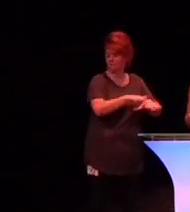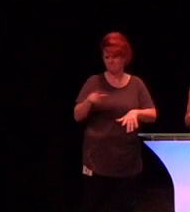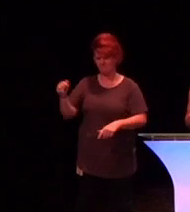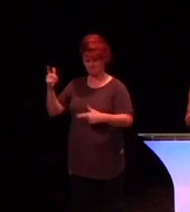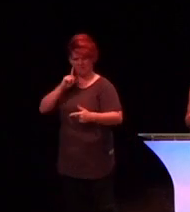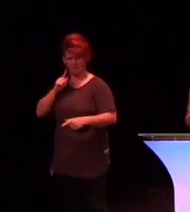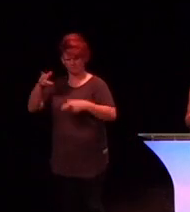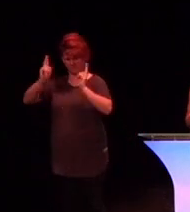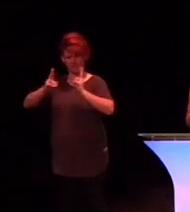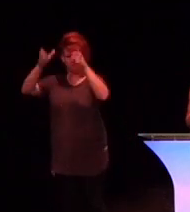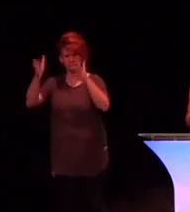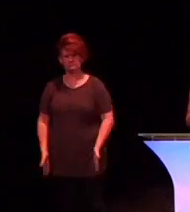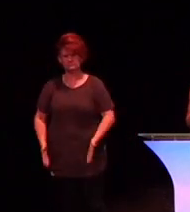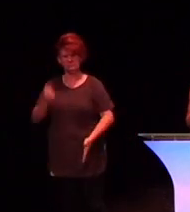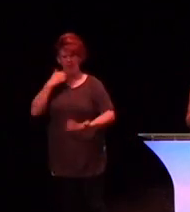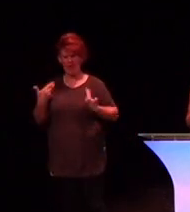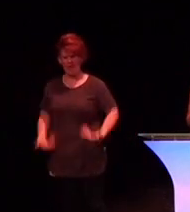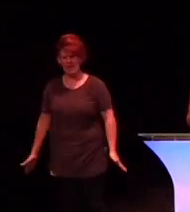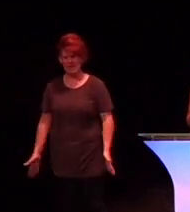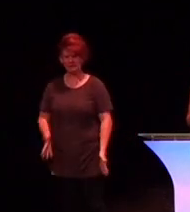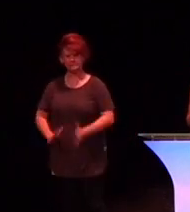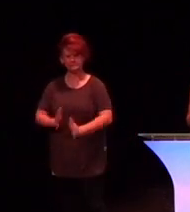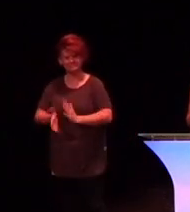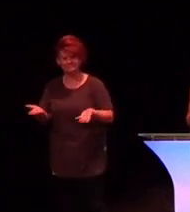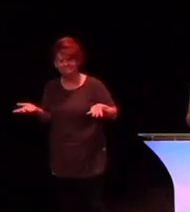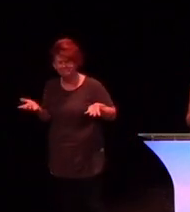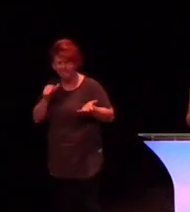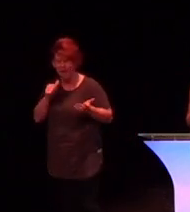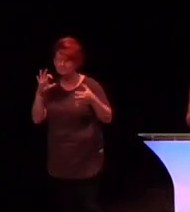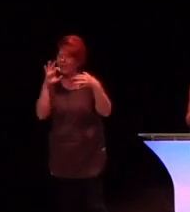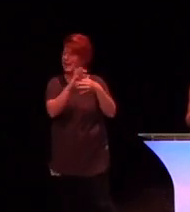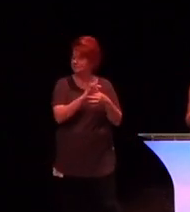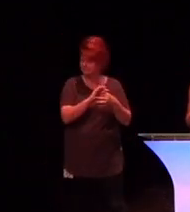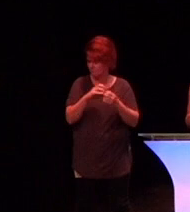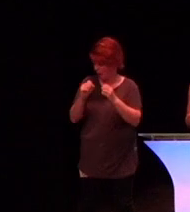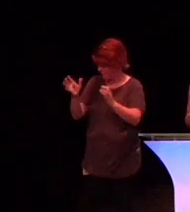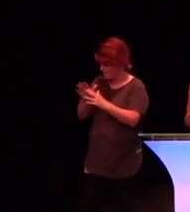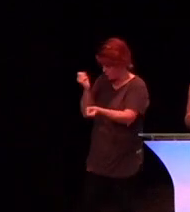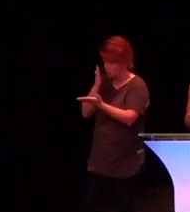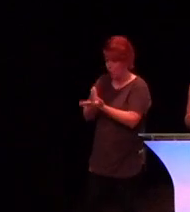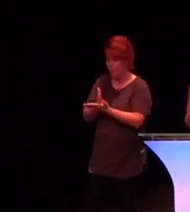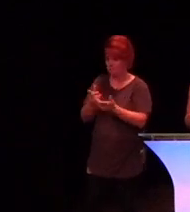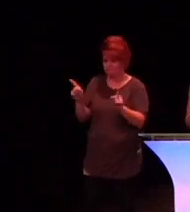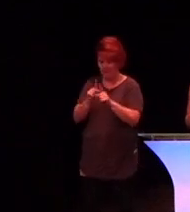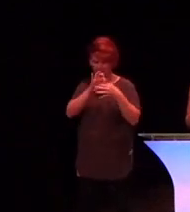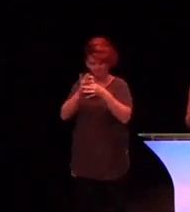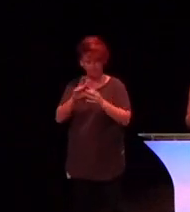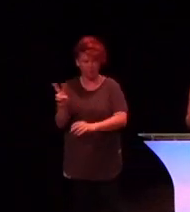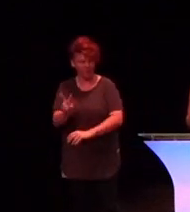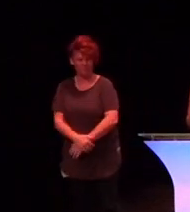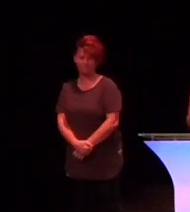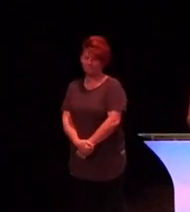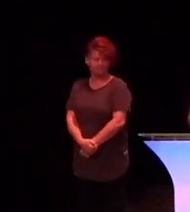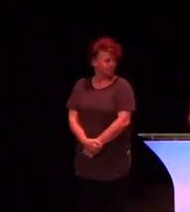entity. It's kind of like, the interpreter's there. If they're dressed just all in black, it's too formal, there's too much of a disconnect. So I like